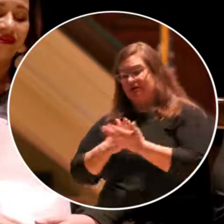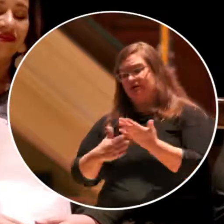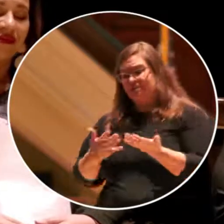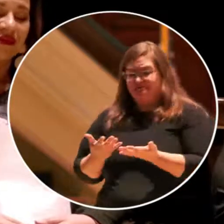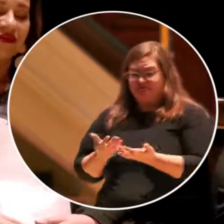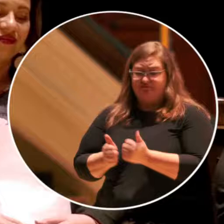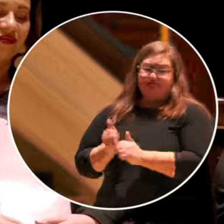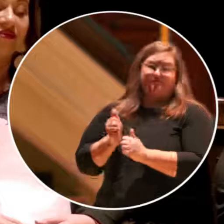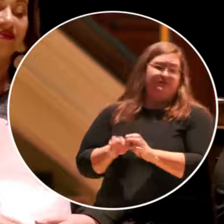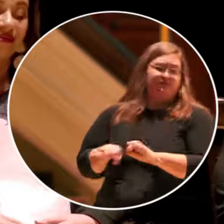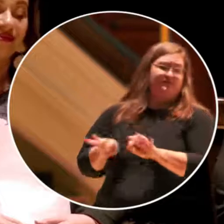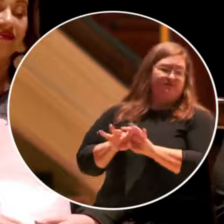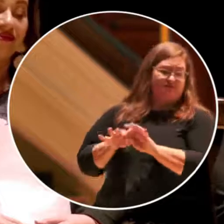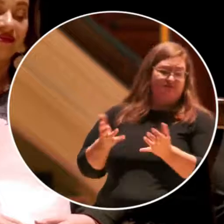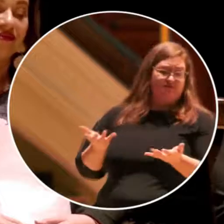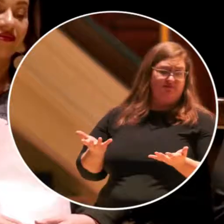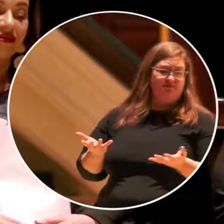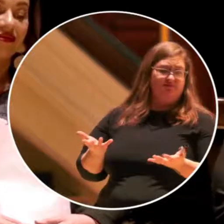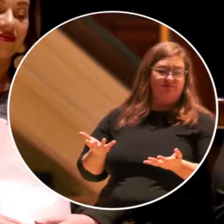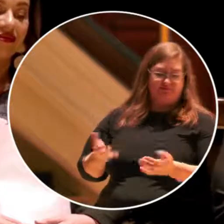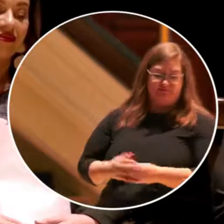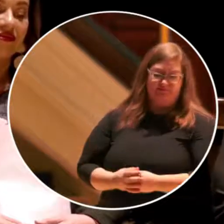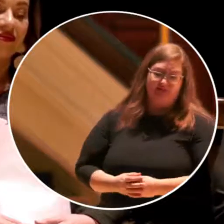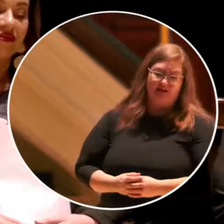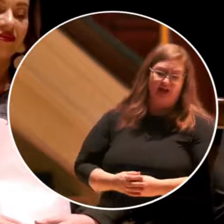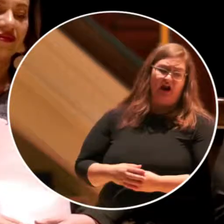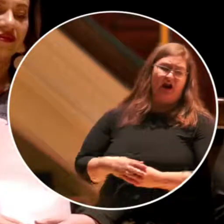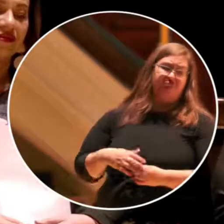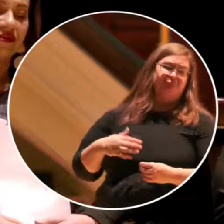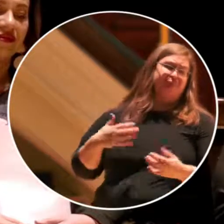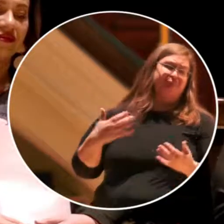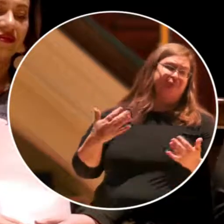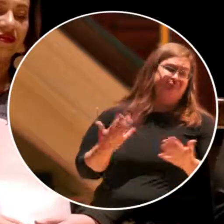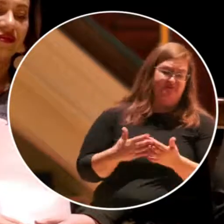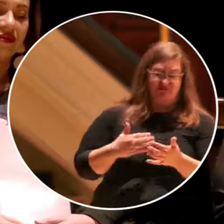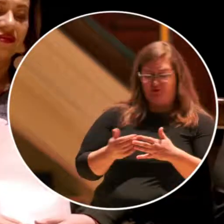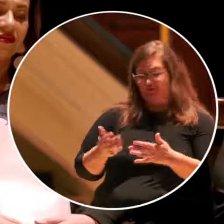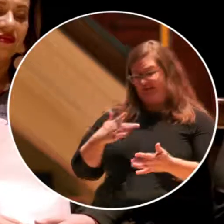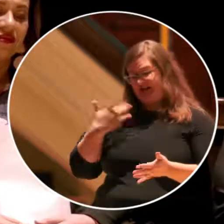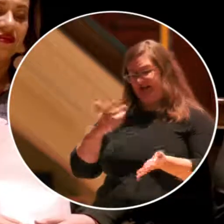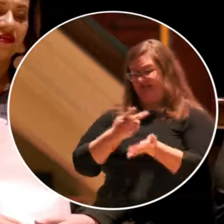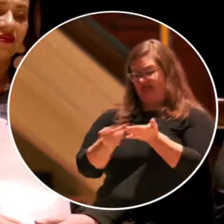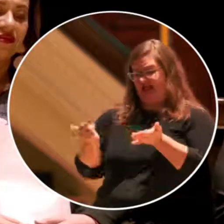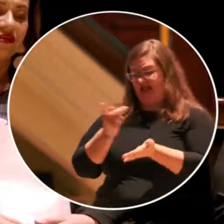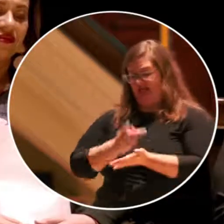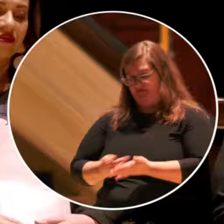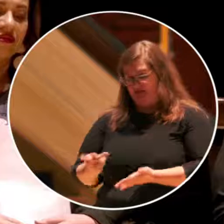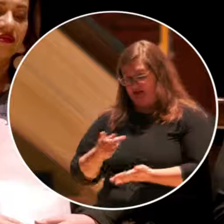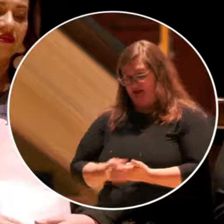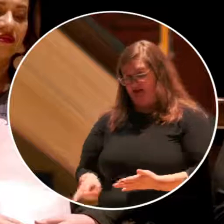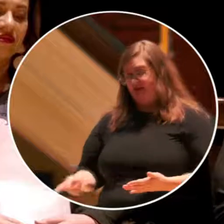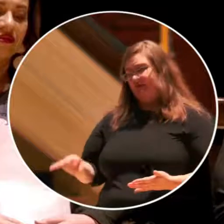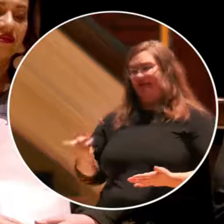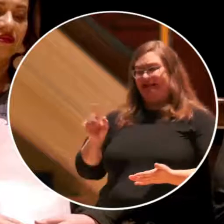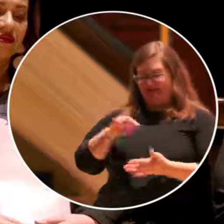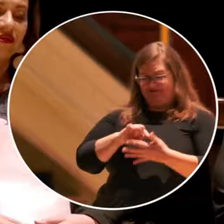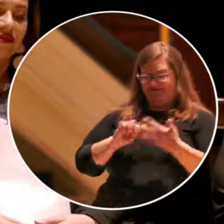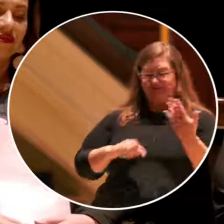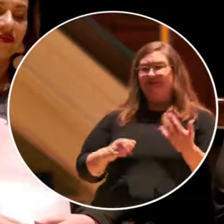how we heal. If we only tell our hurt, our failings, we have forgotten the moments that matter to why we are